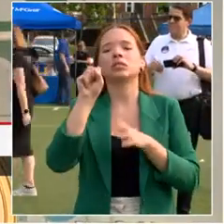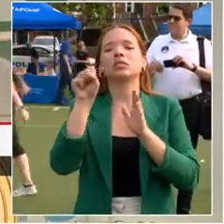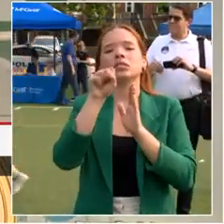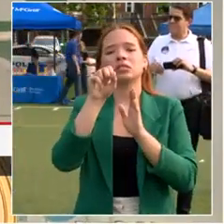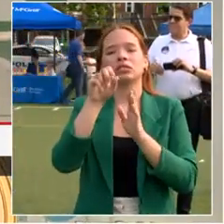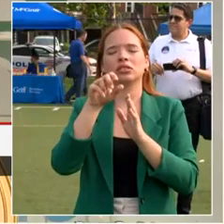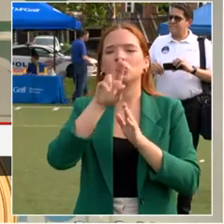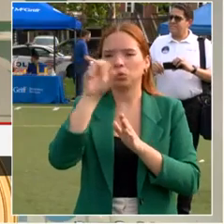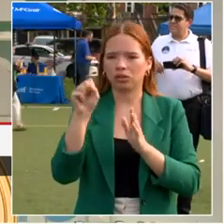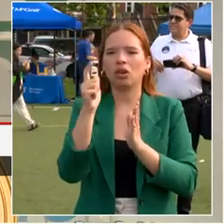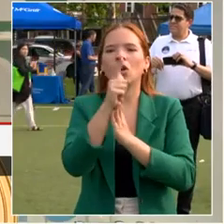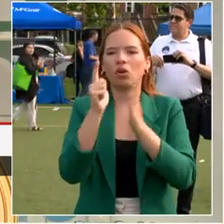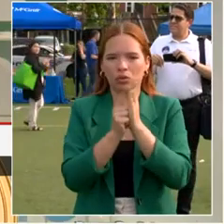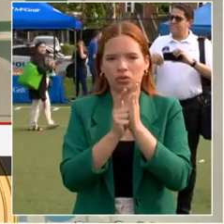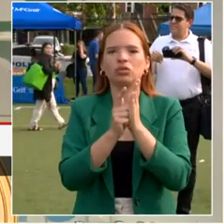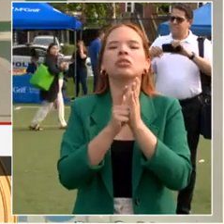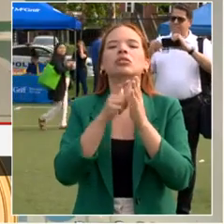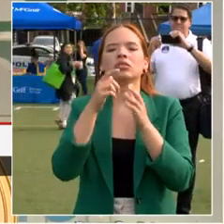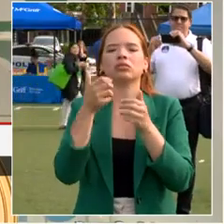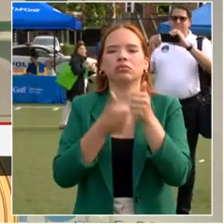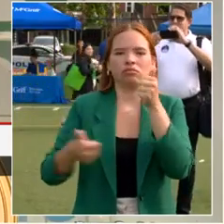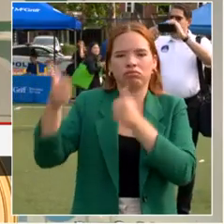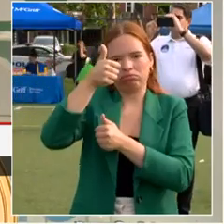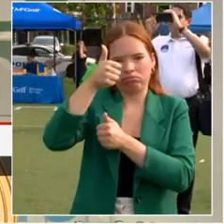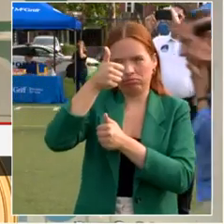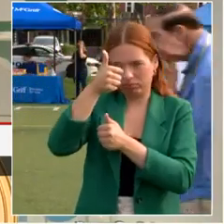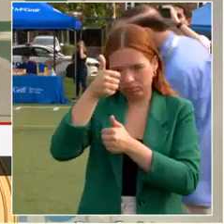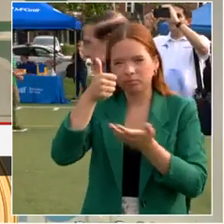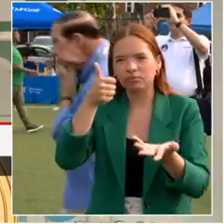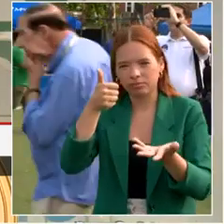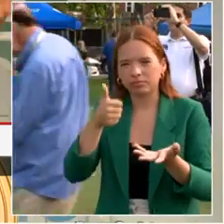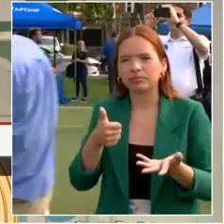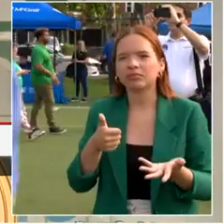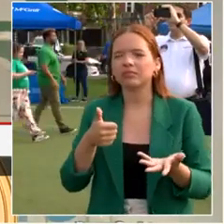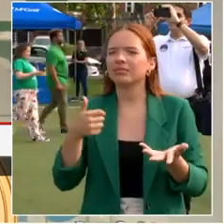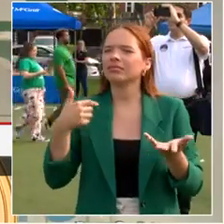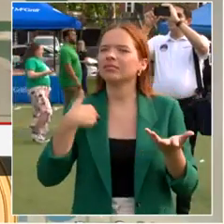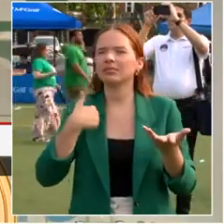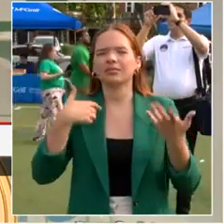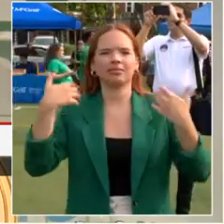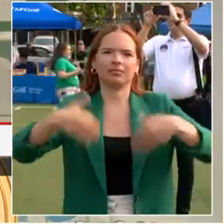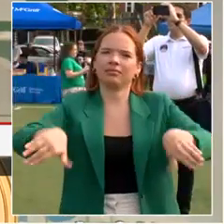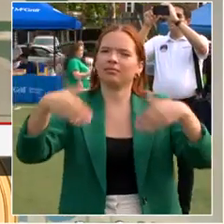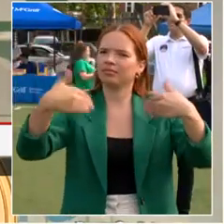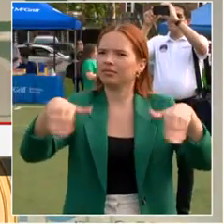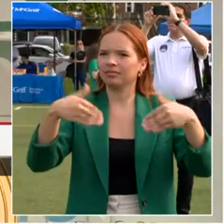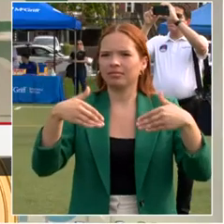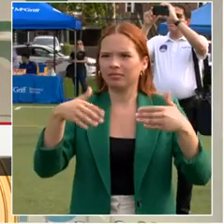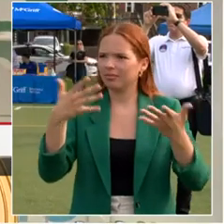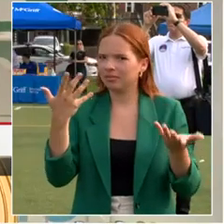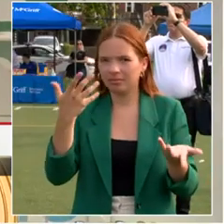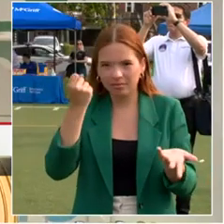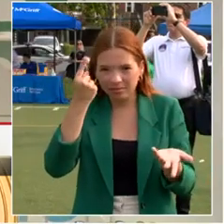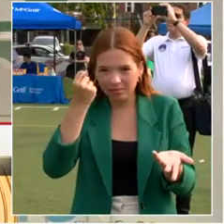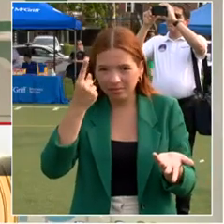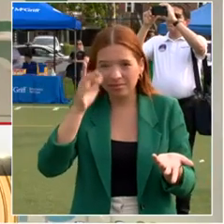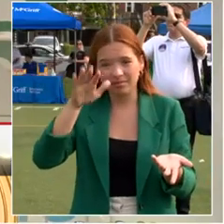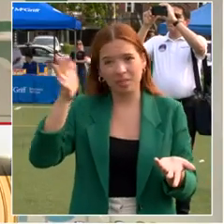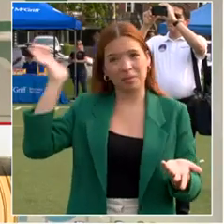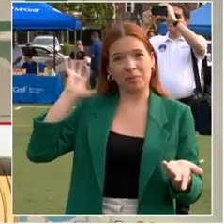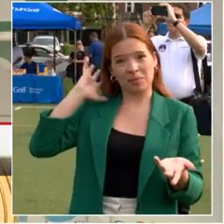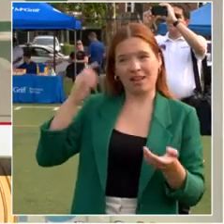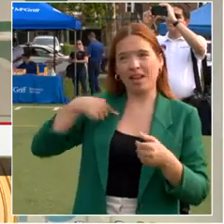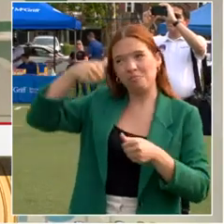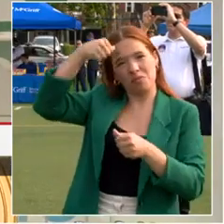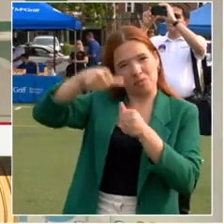1984 actually helped establish National Night Out with the first grant to really build community police trust and to bring